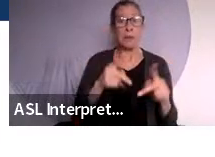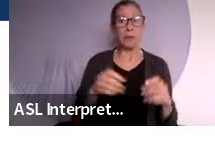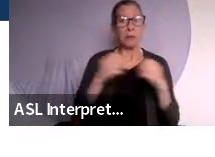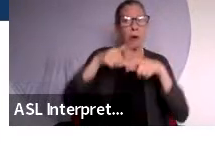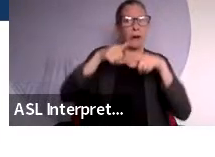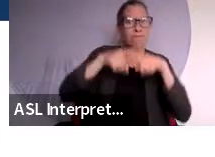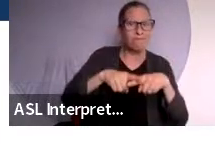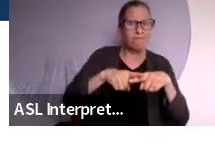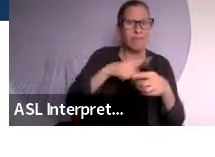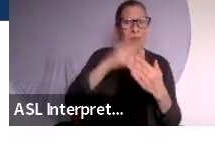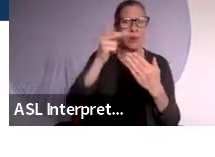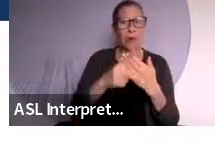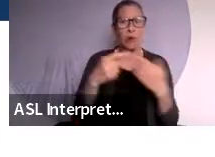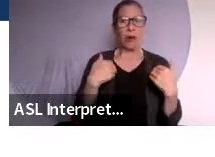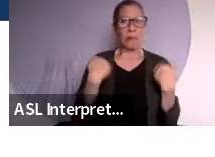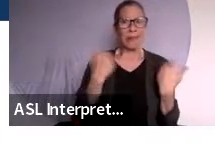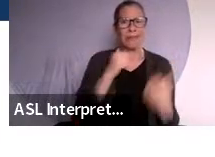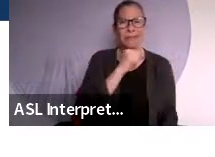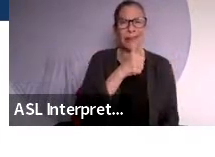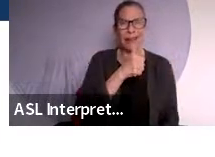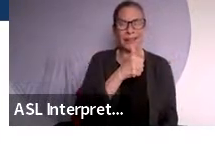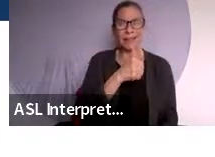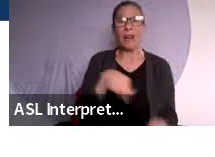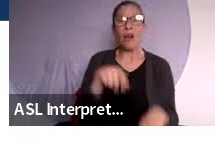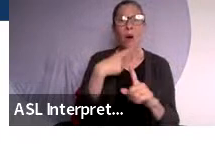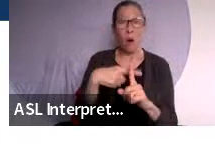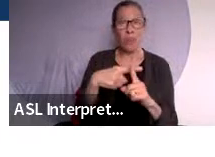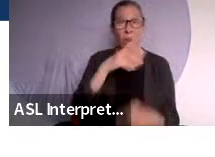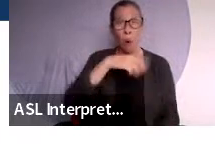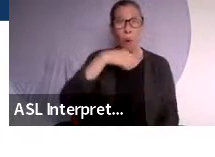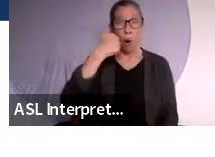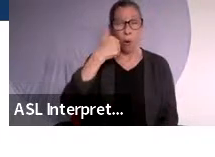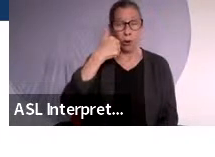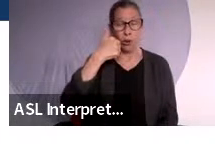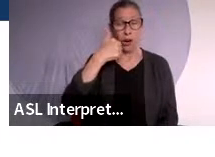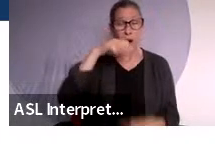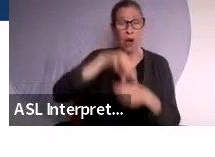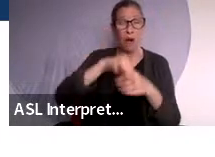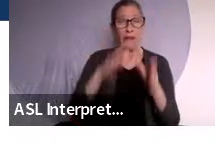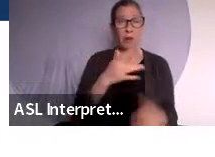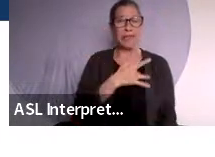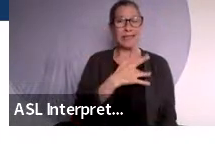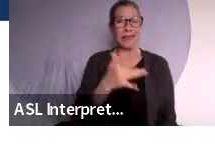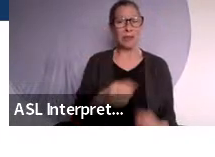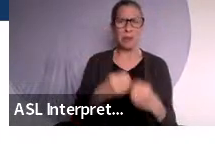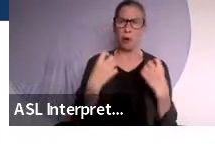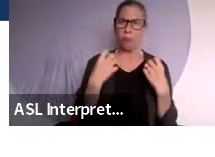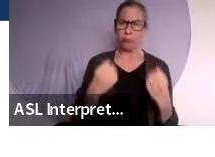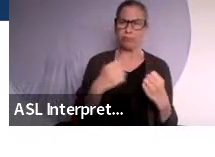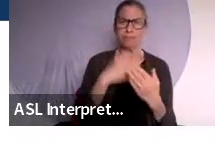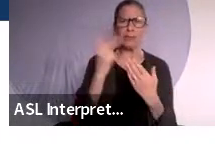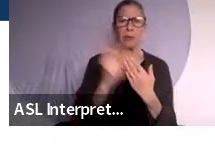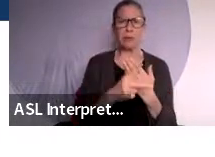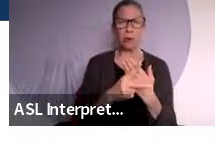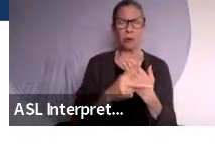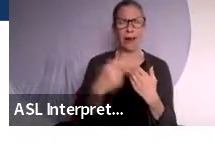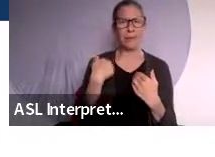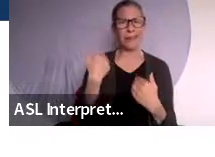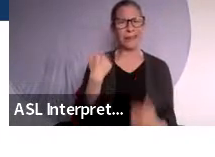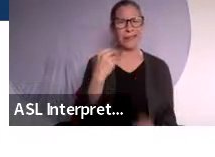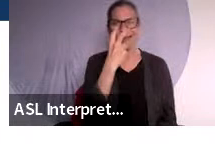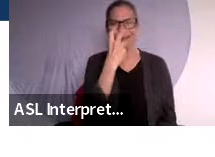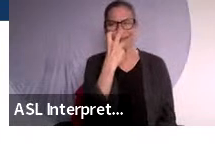rely on the program than younger voters. We also find that older voters tend to be more confident in the program than younger